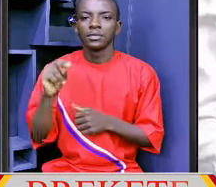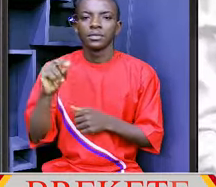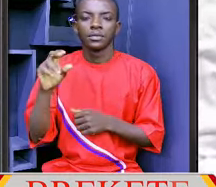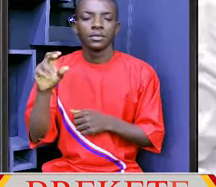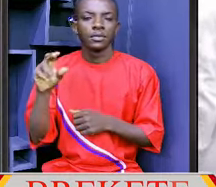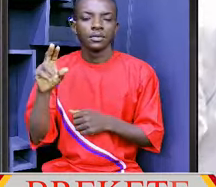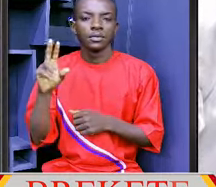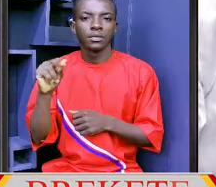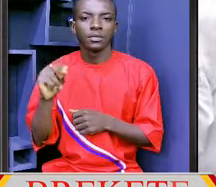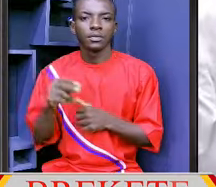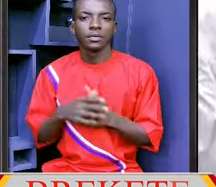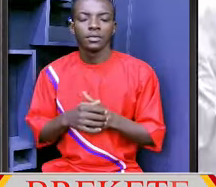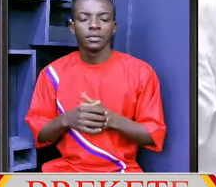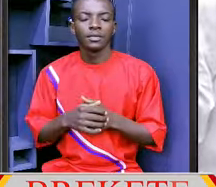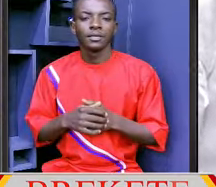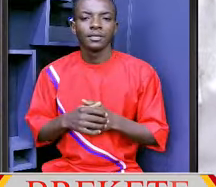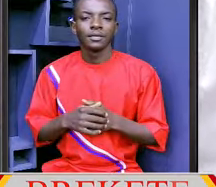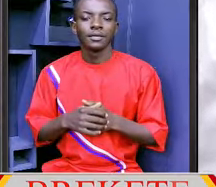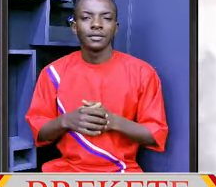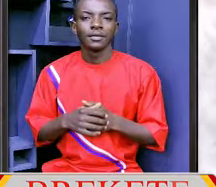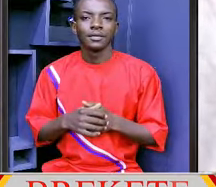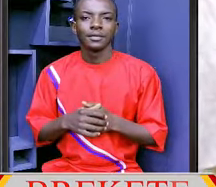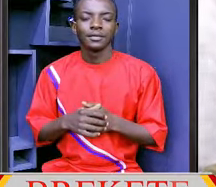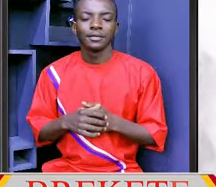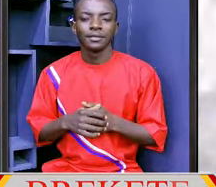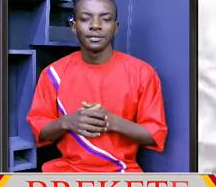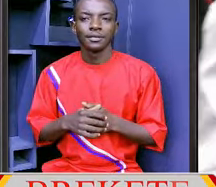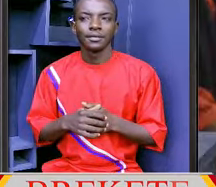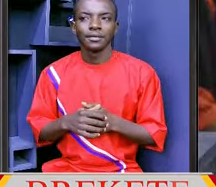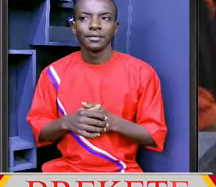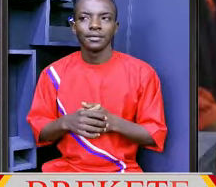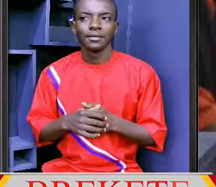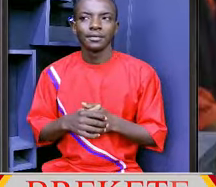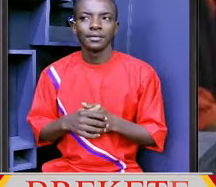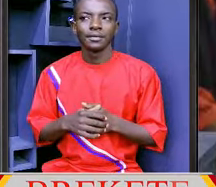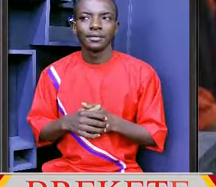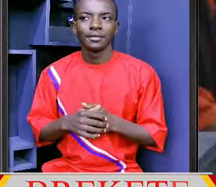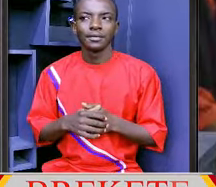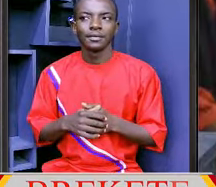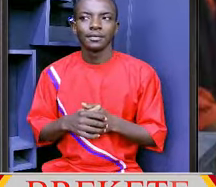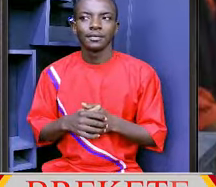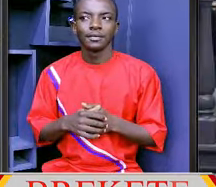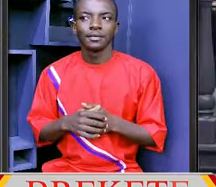sir. No, sir. Man, sir. No, sir. Yeah.